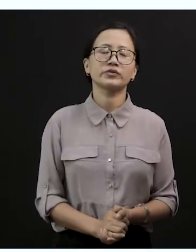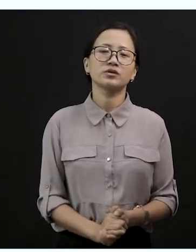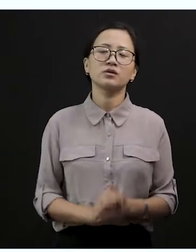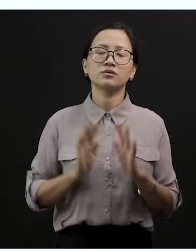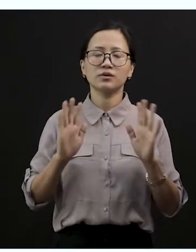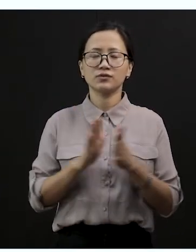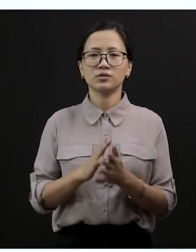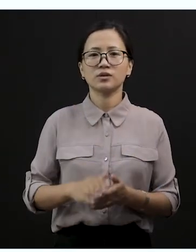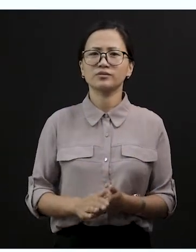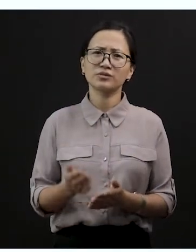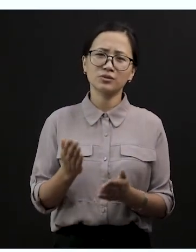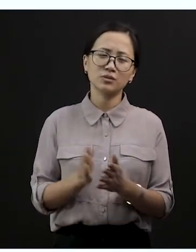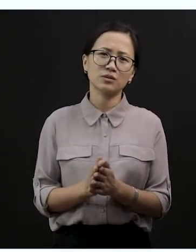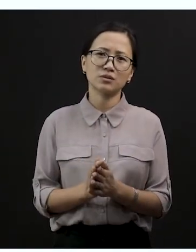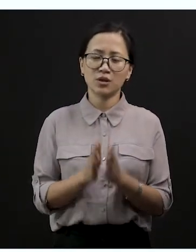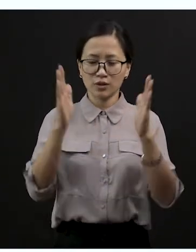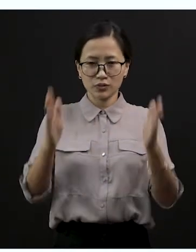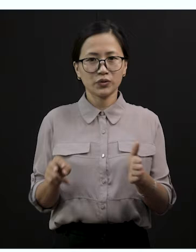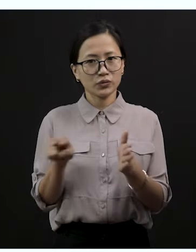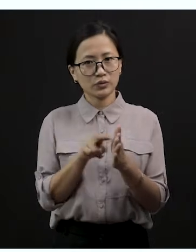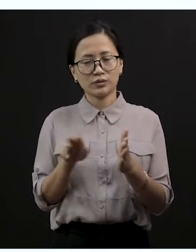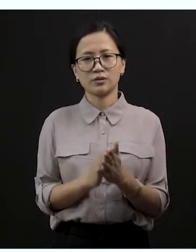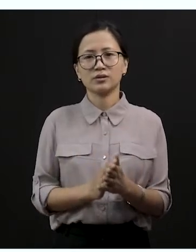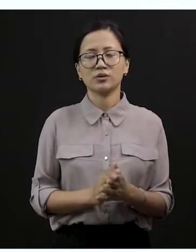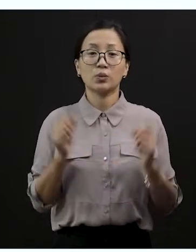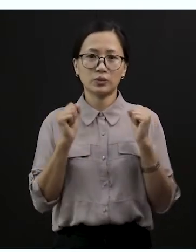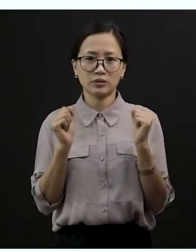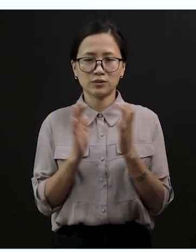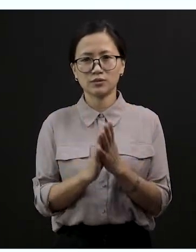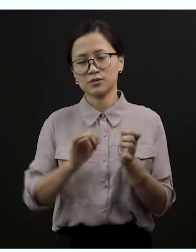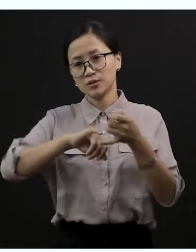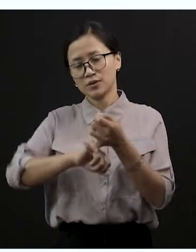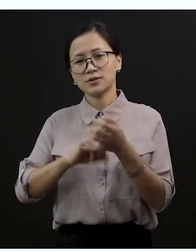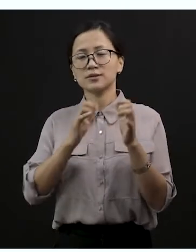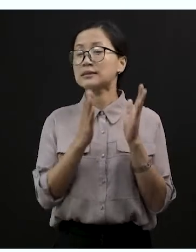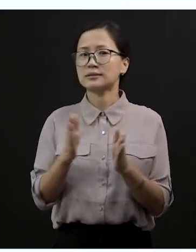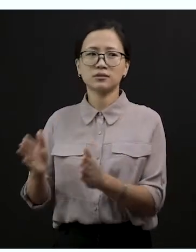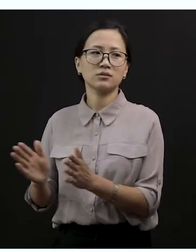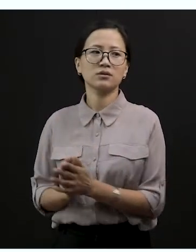have during the winter season. And in this story, Lima